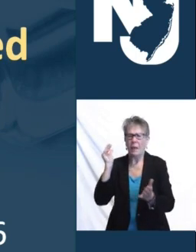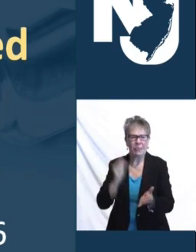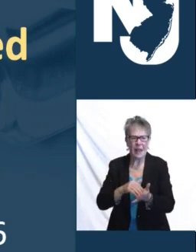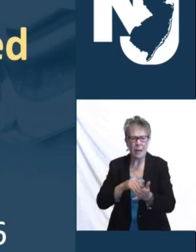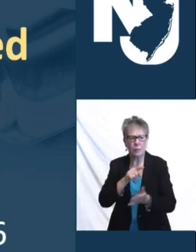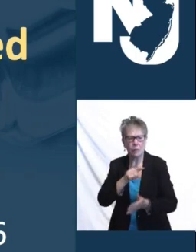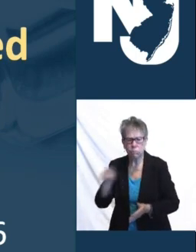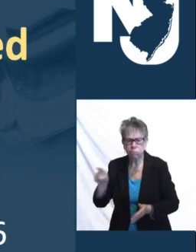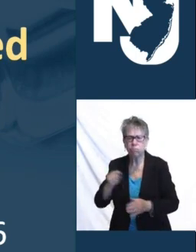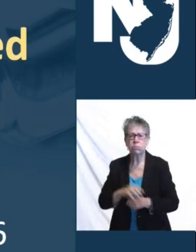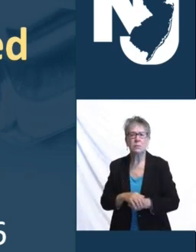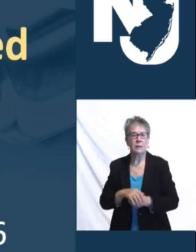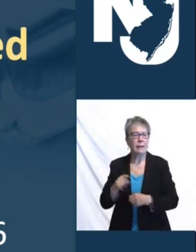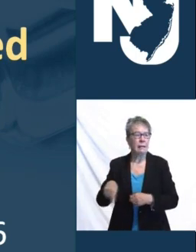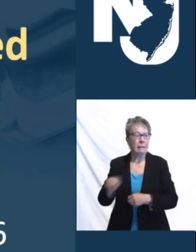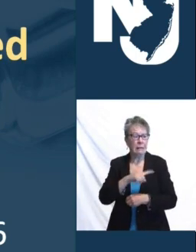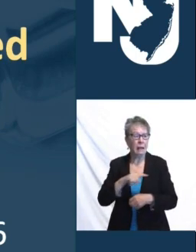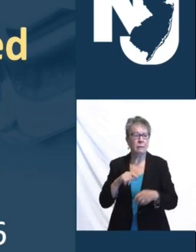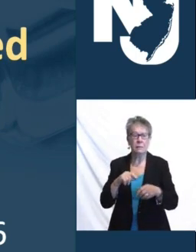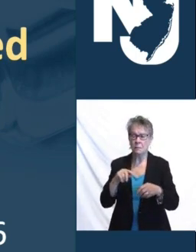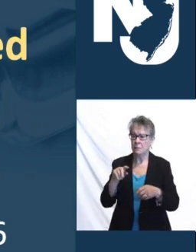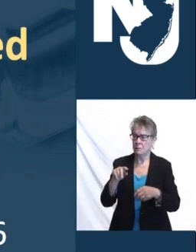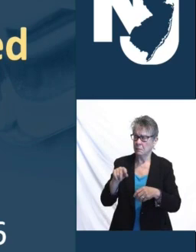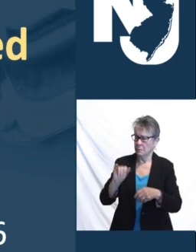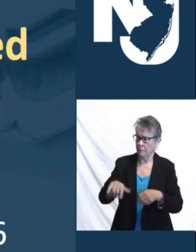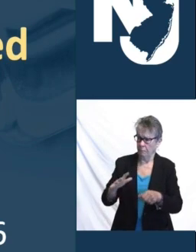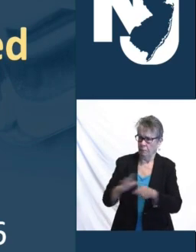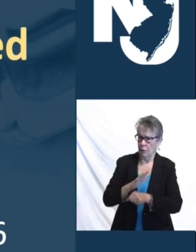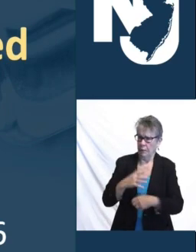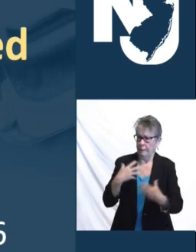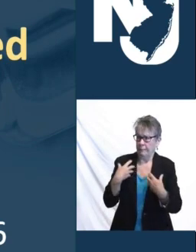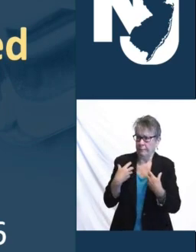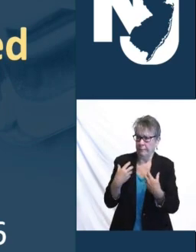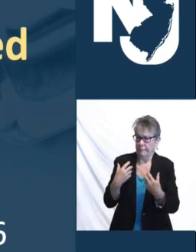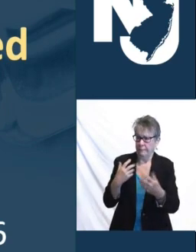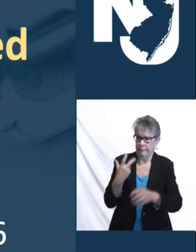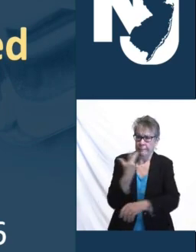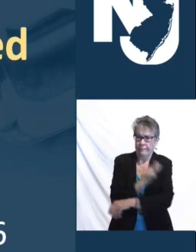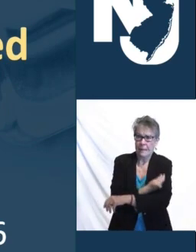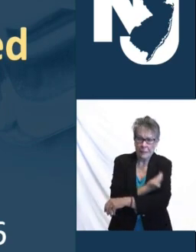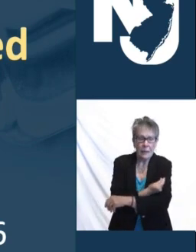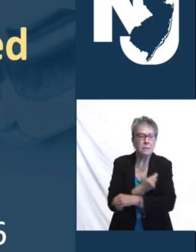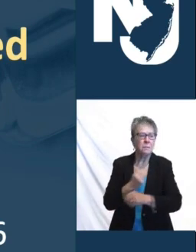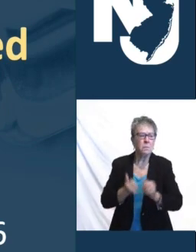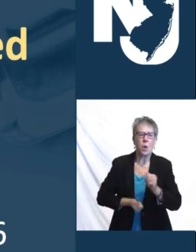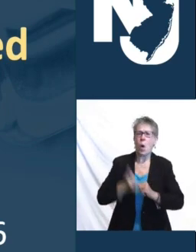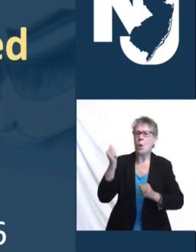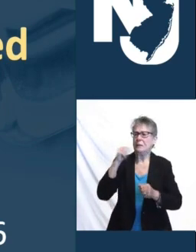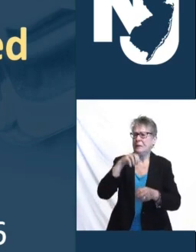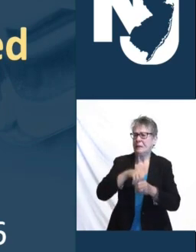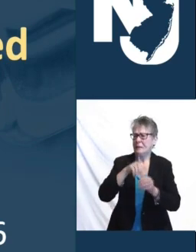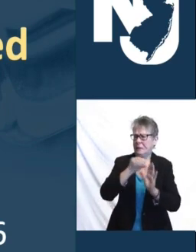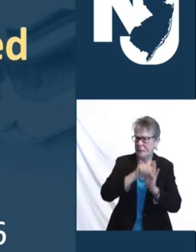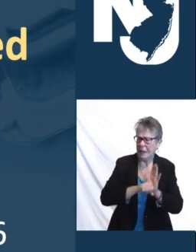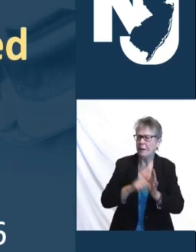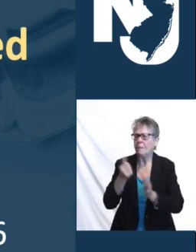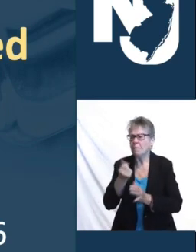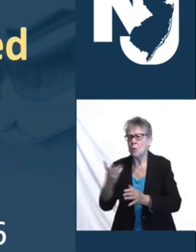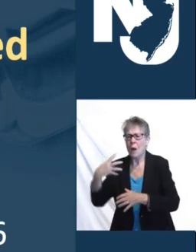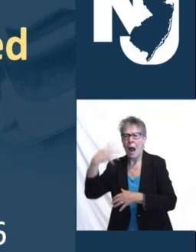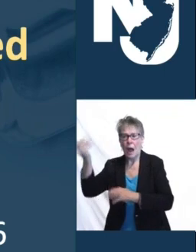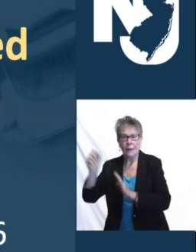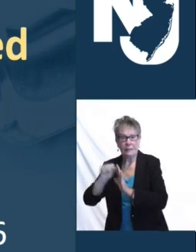hesitancy for folks to get a booster is because of confusion over whether they meet the CDC's eligibility limitations for age